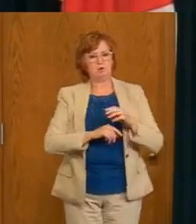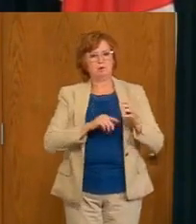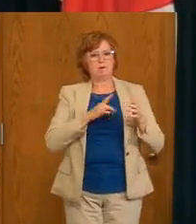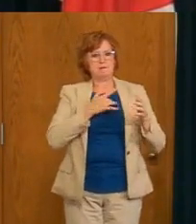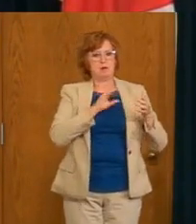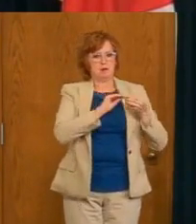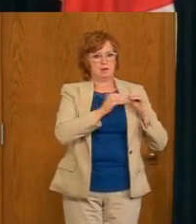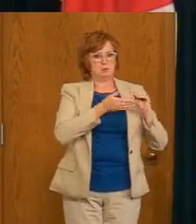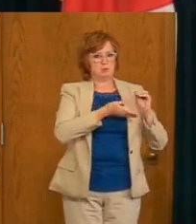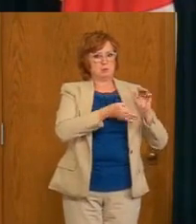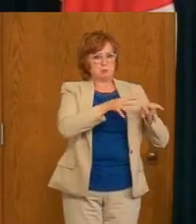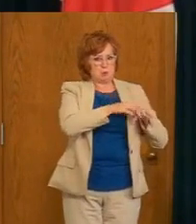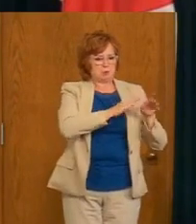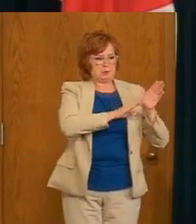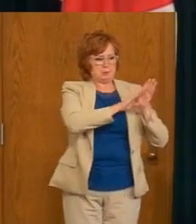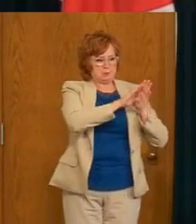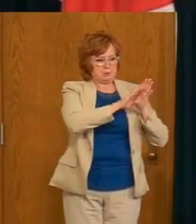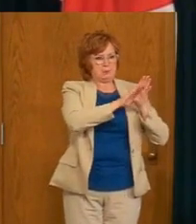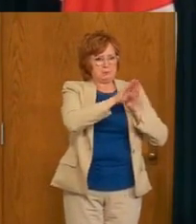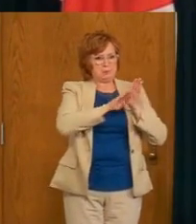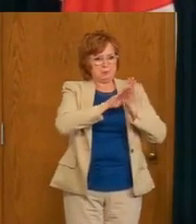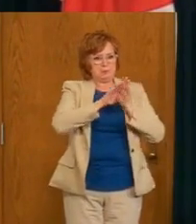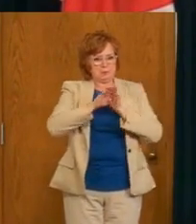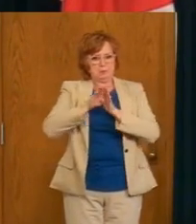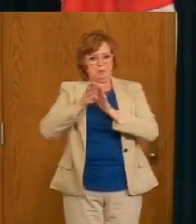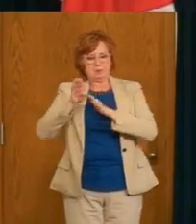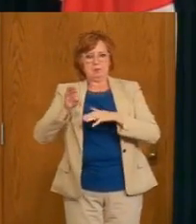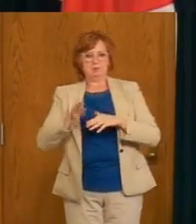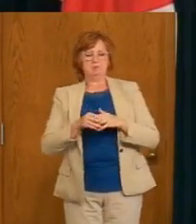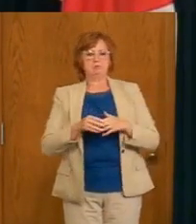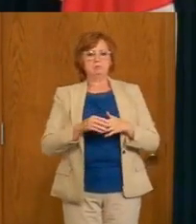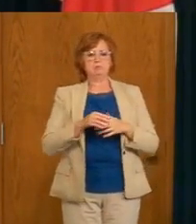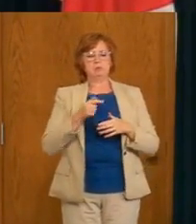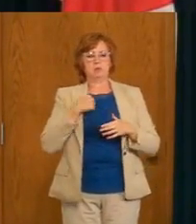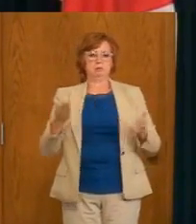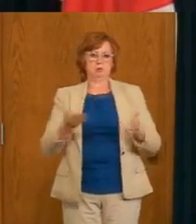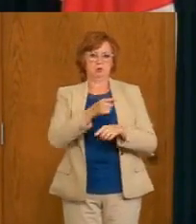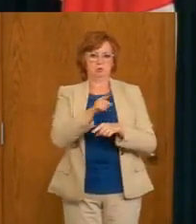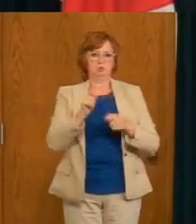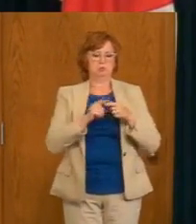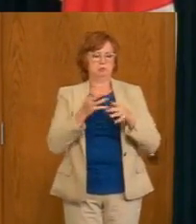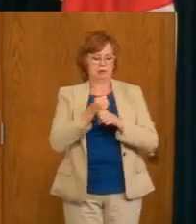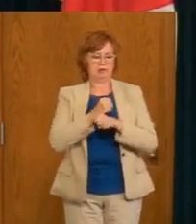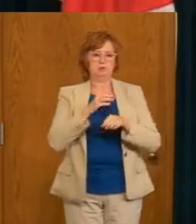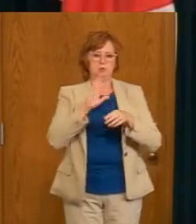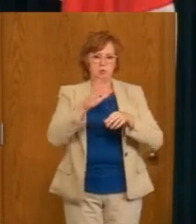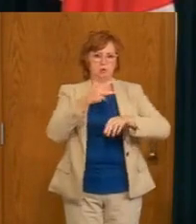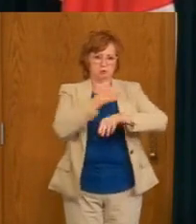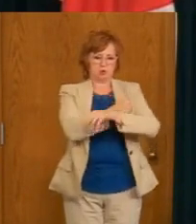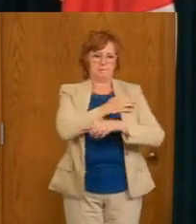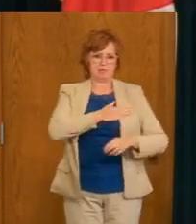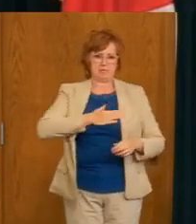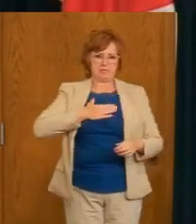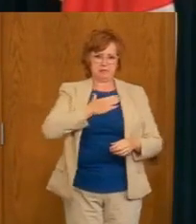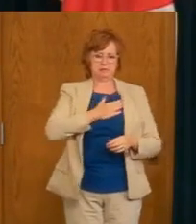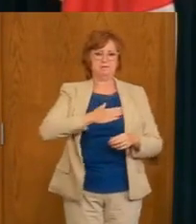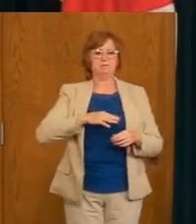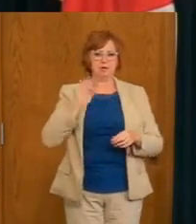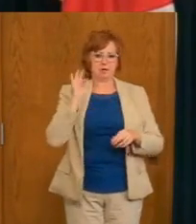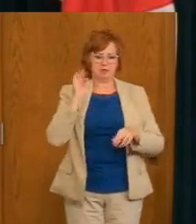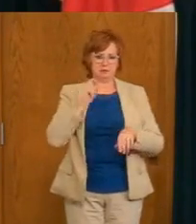terms of addressing that 30% or so? Maybe just make a couple comments, and Dr. Shahab and